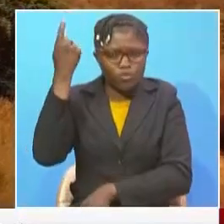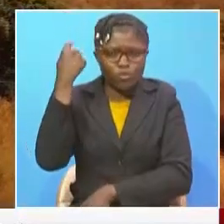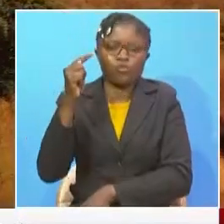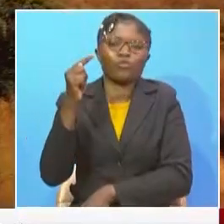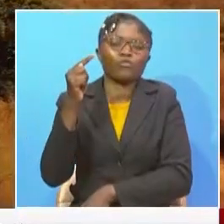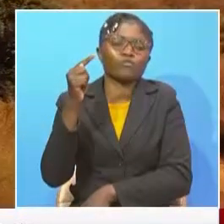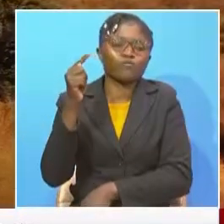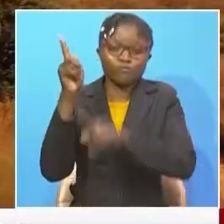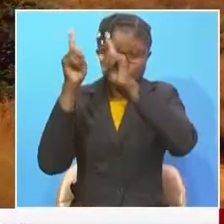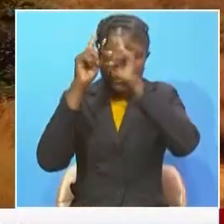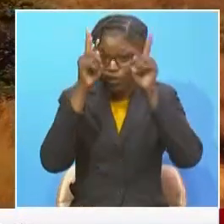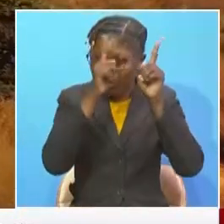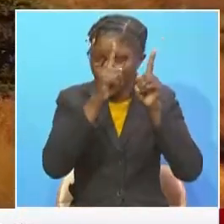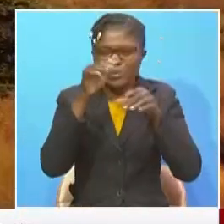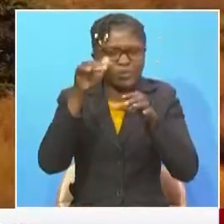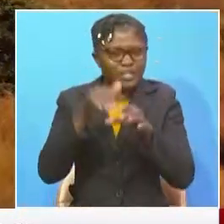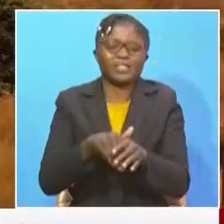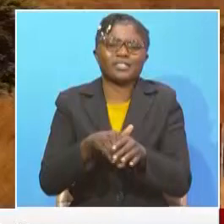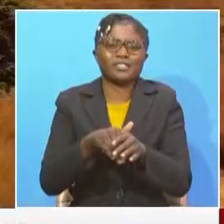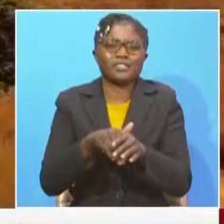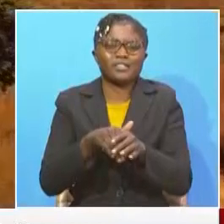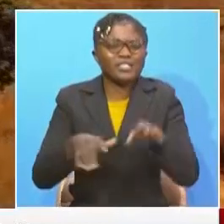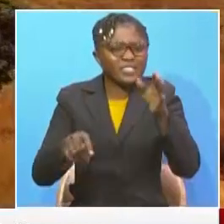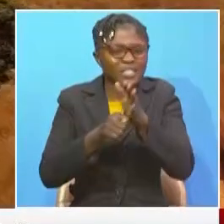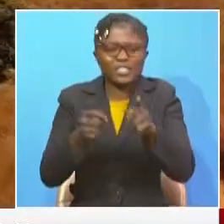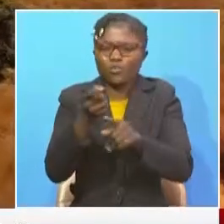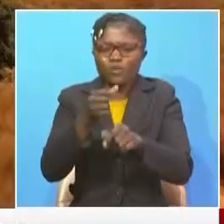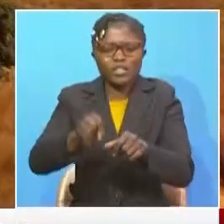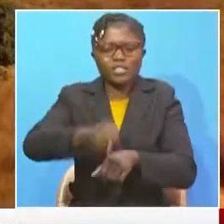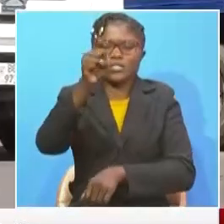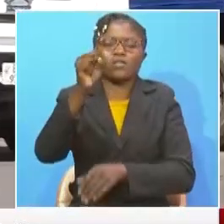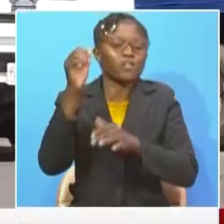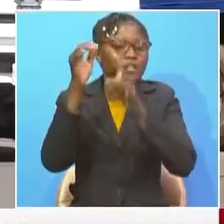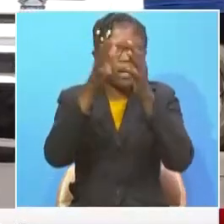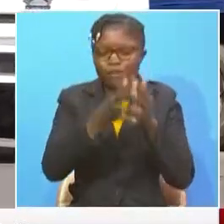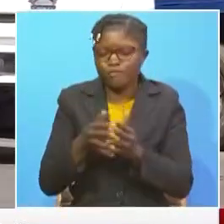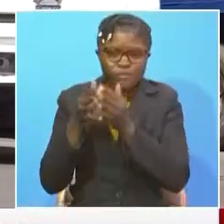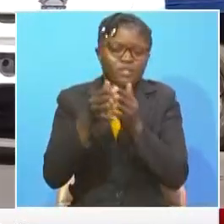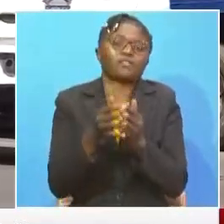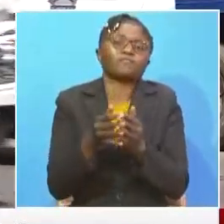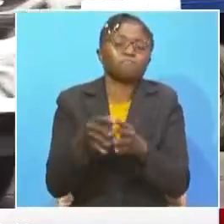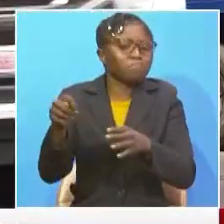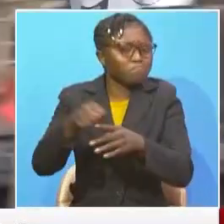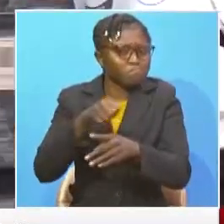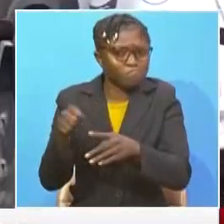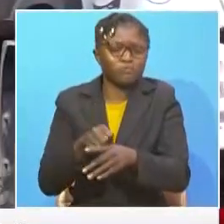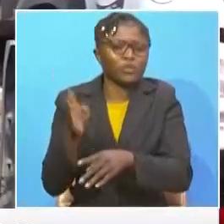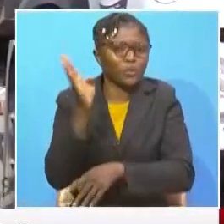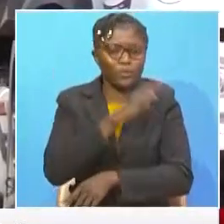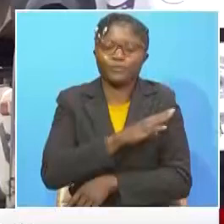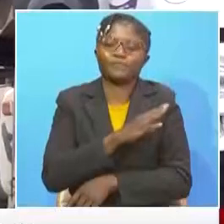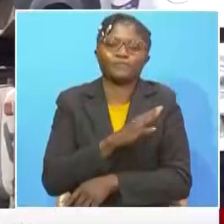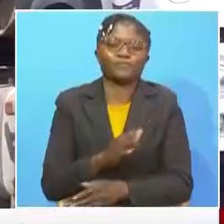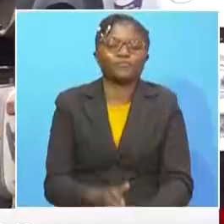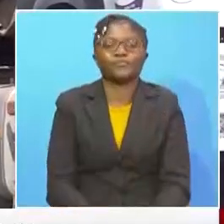and the port of Dar es Salaam in Tanzania and South Africa, facilitating regional trade. Victor Mwela